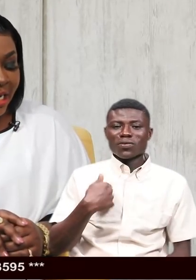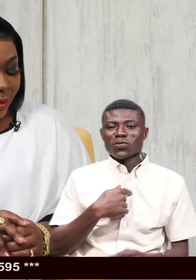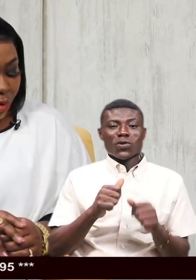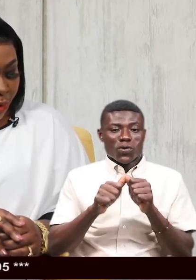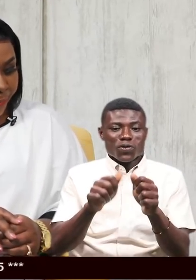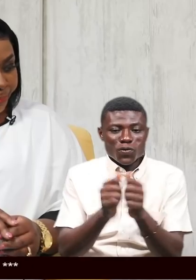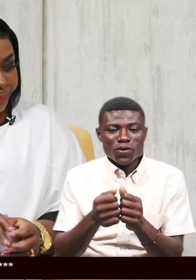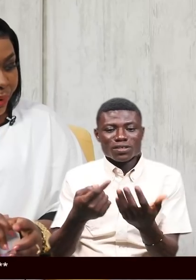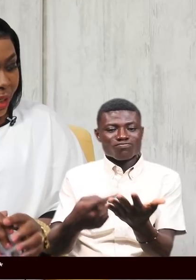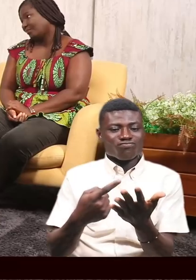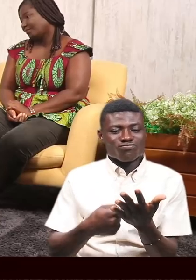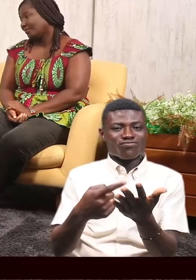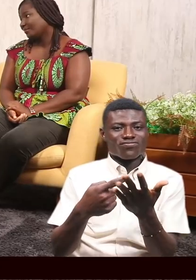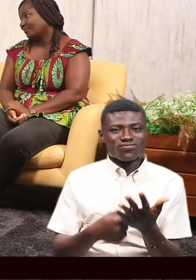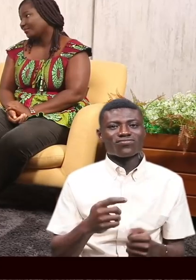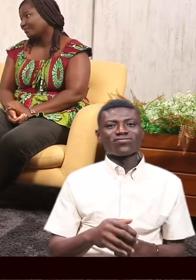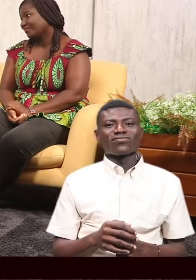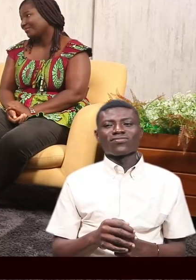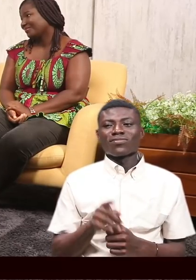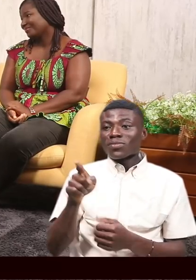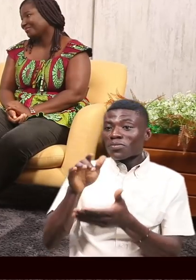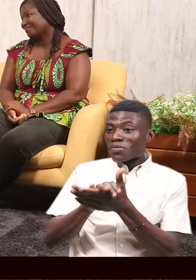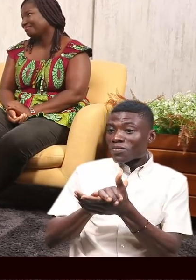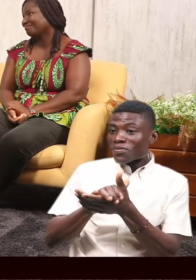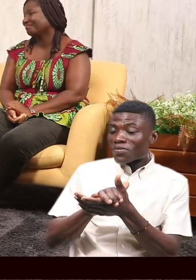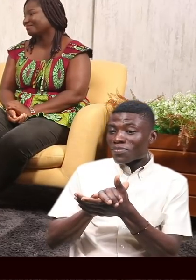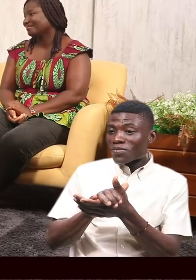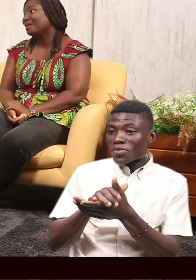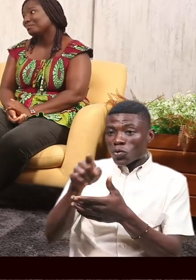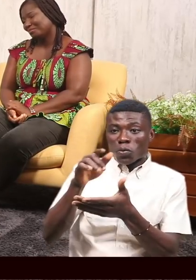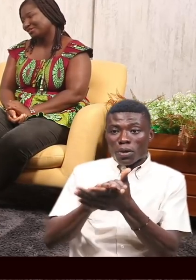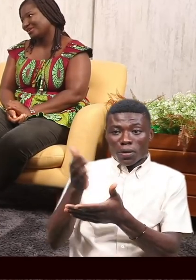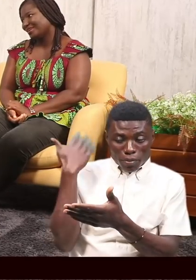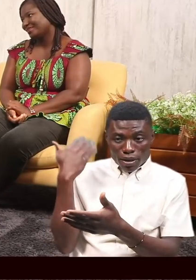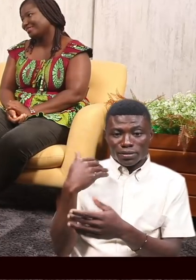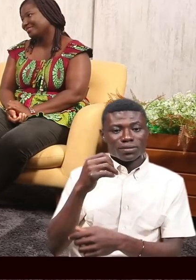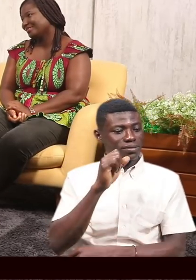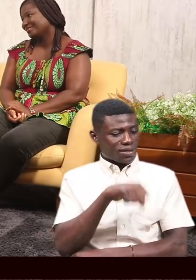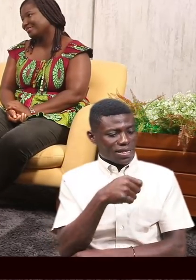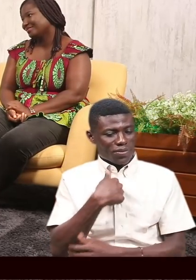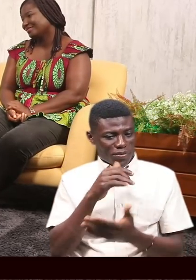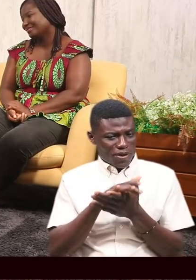nime di, and komo. Nana, wa worry? Wo worry? Me pachai.